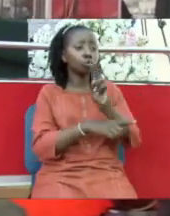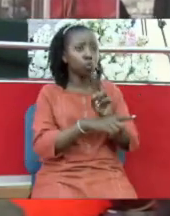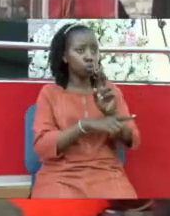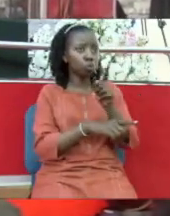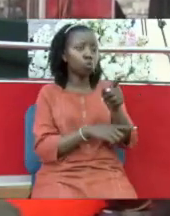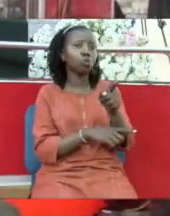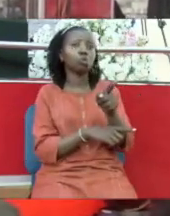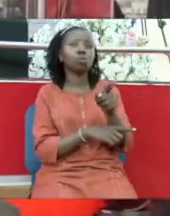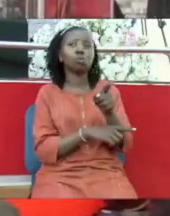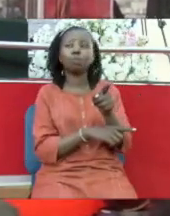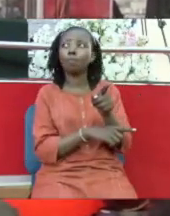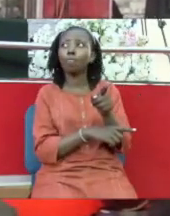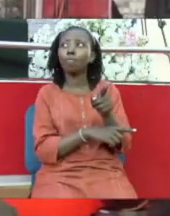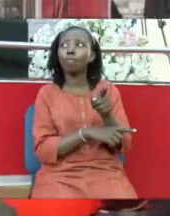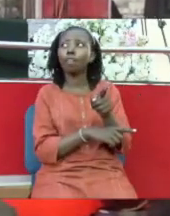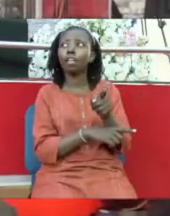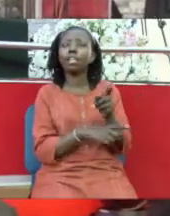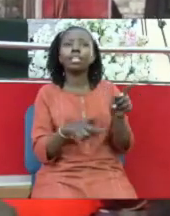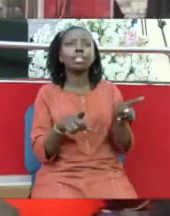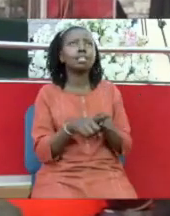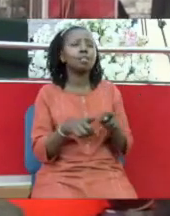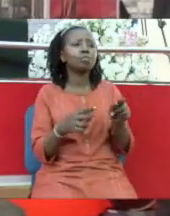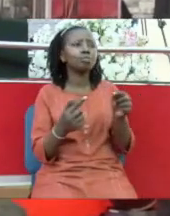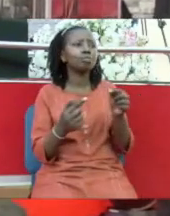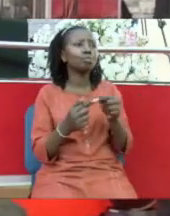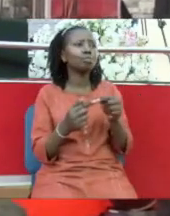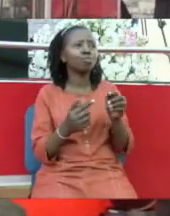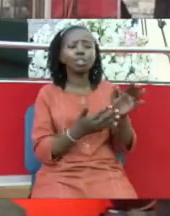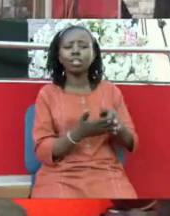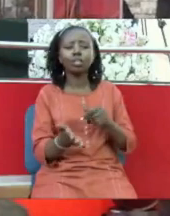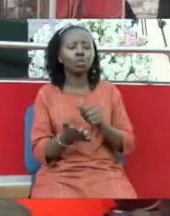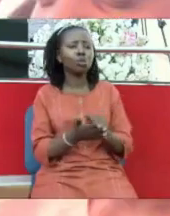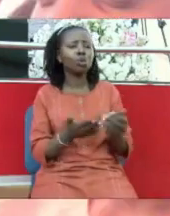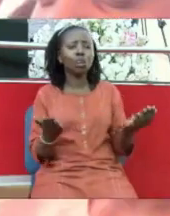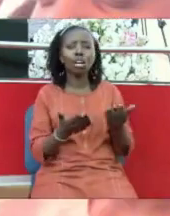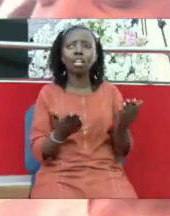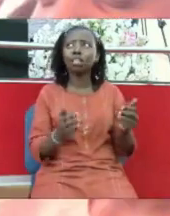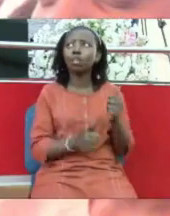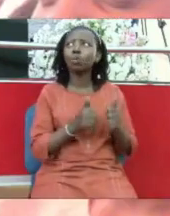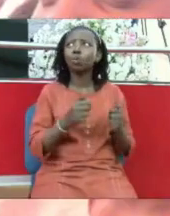to bring down anything that is contrary to the word of God. All